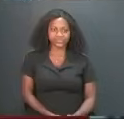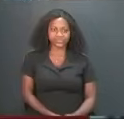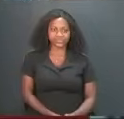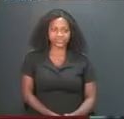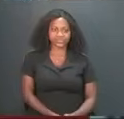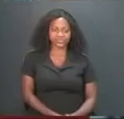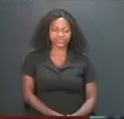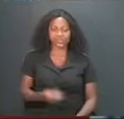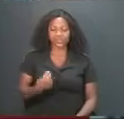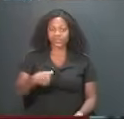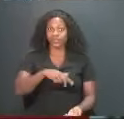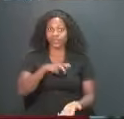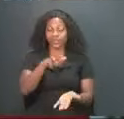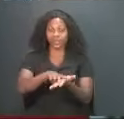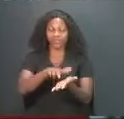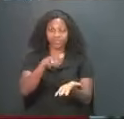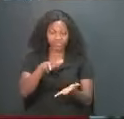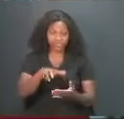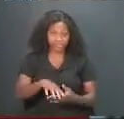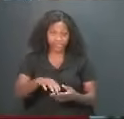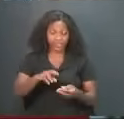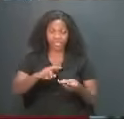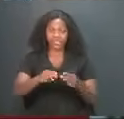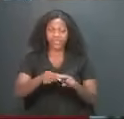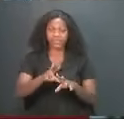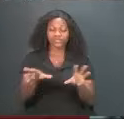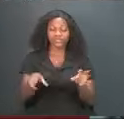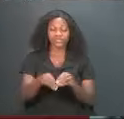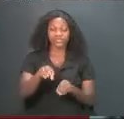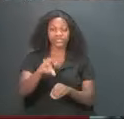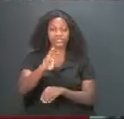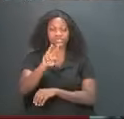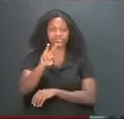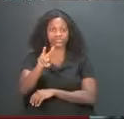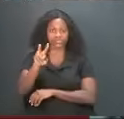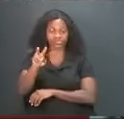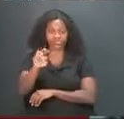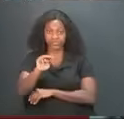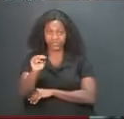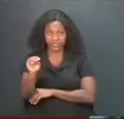to approve the sum of